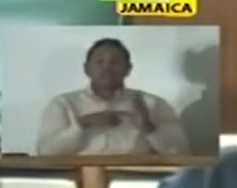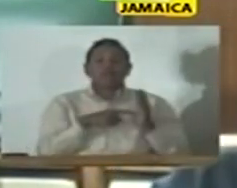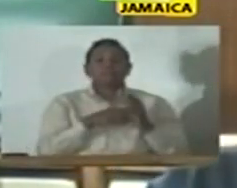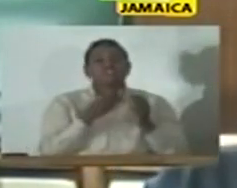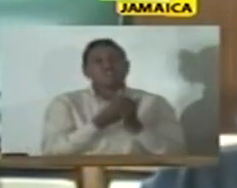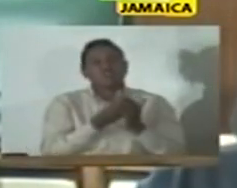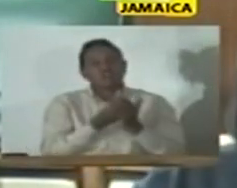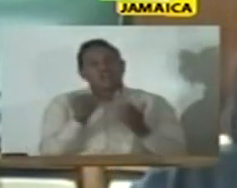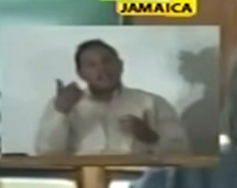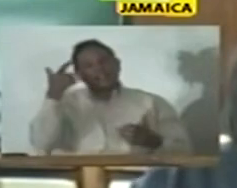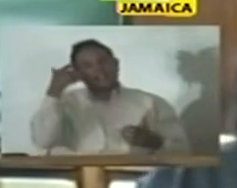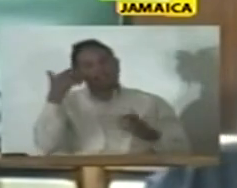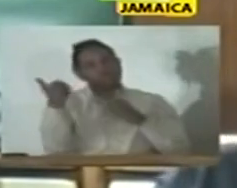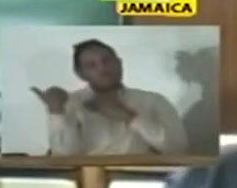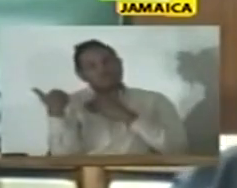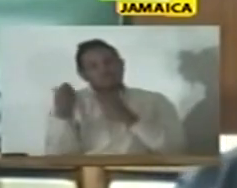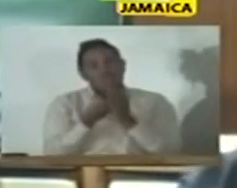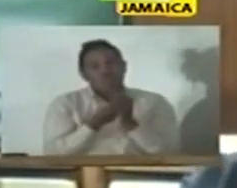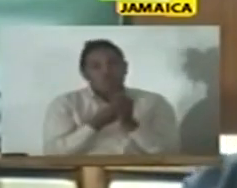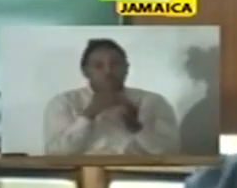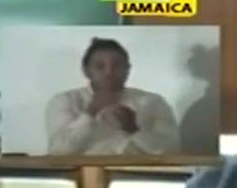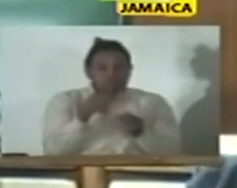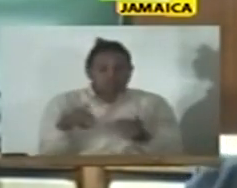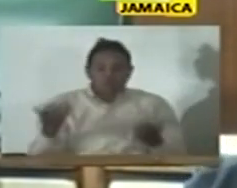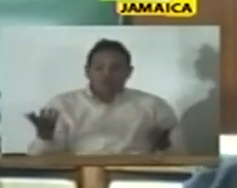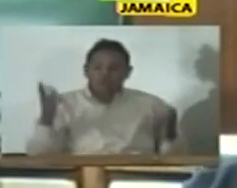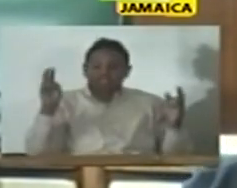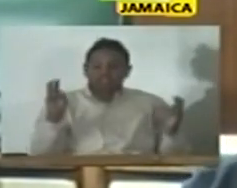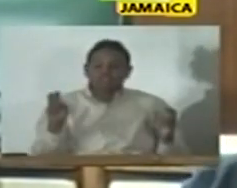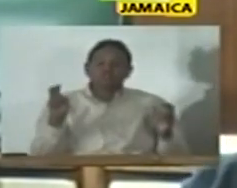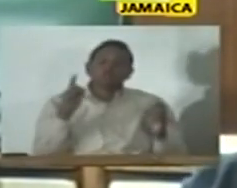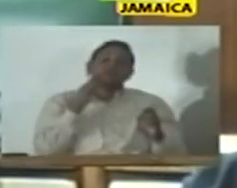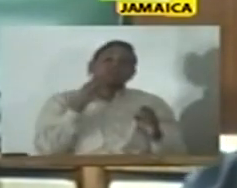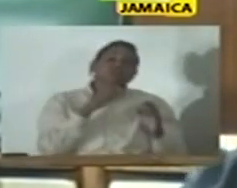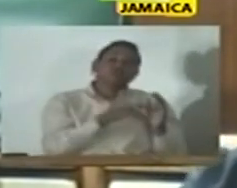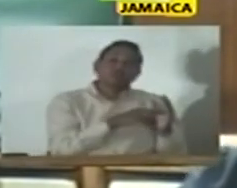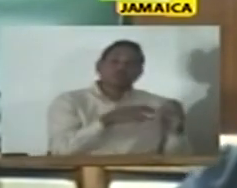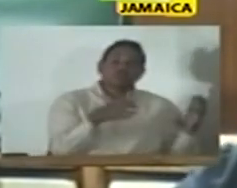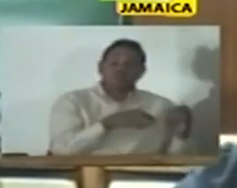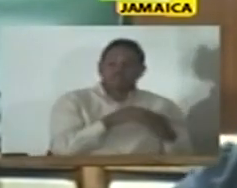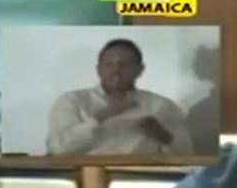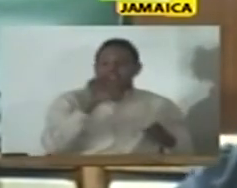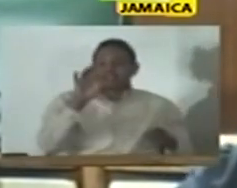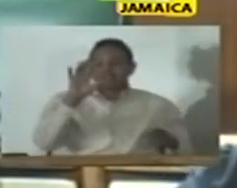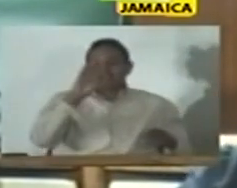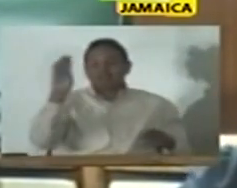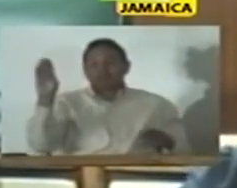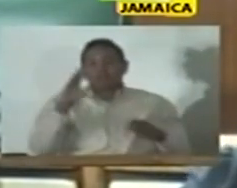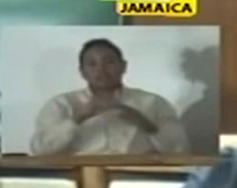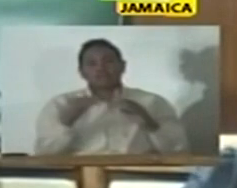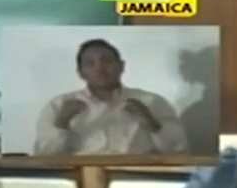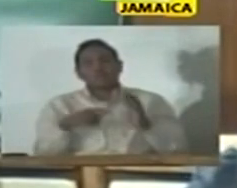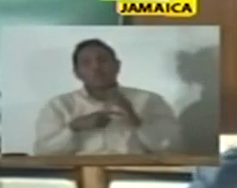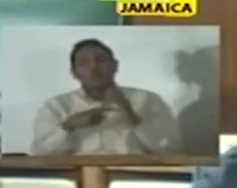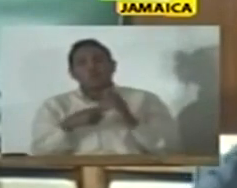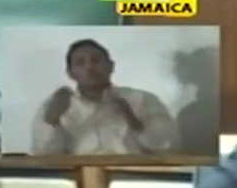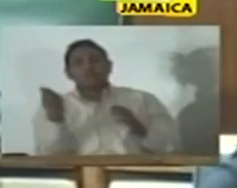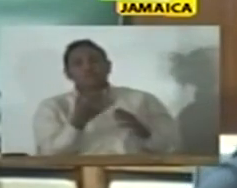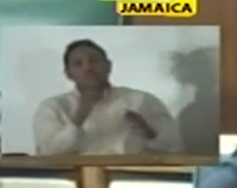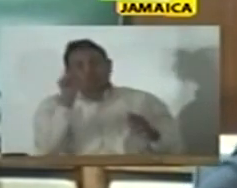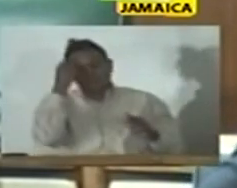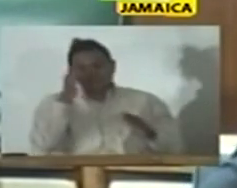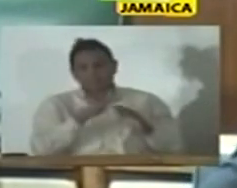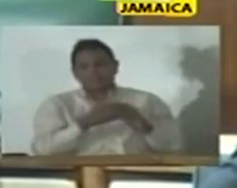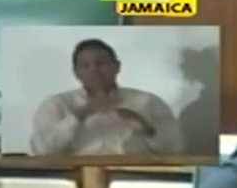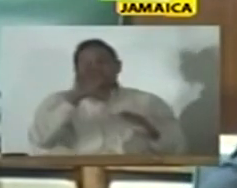house, the issues as to the liability of the fund and the 95 billion owed to the government of Jamaica,